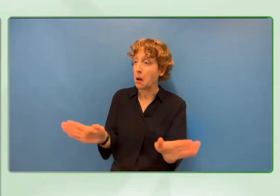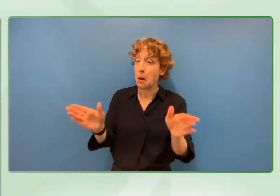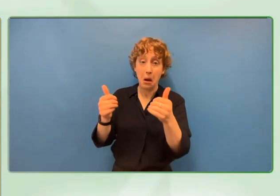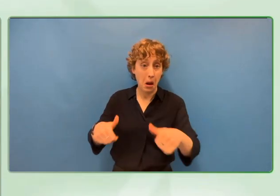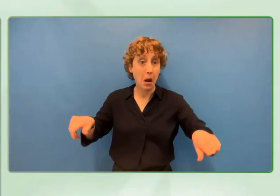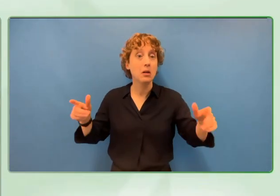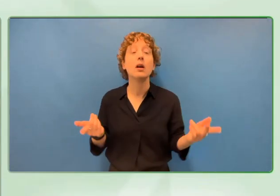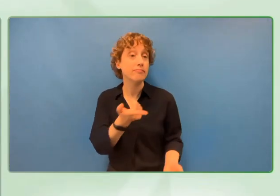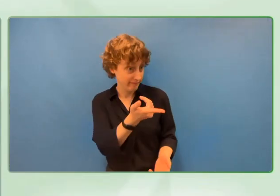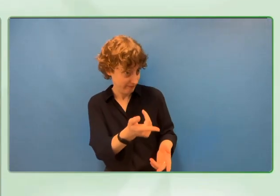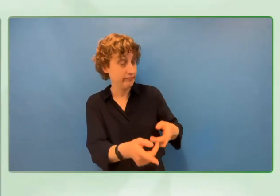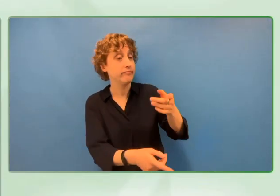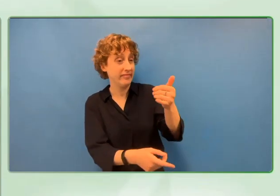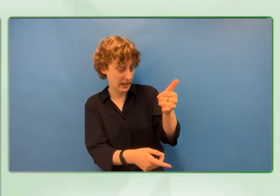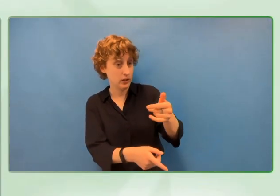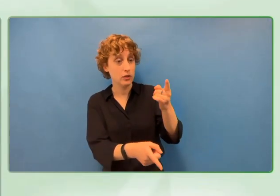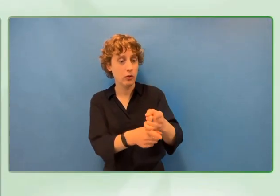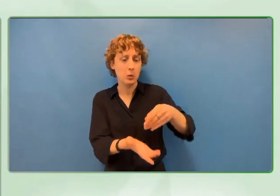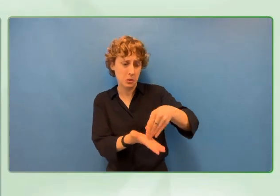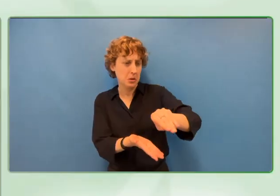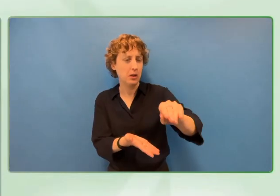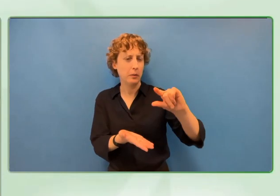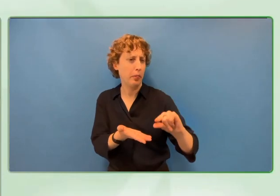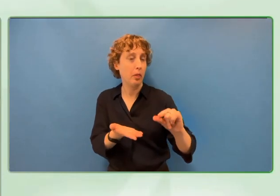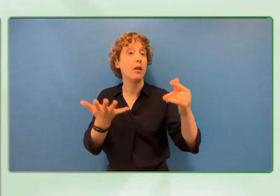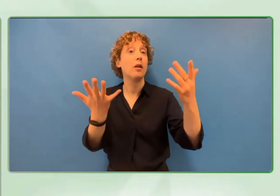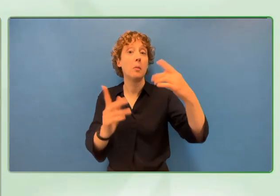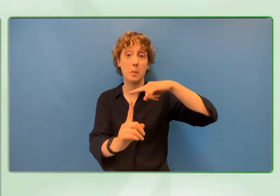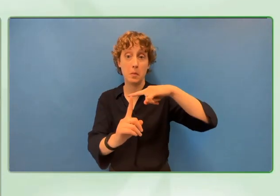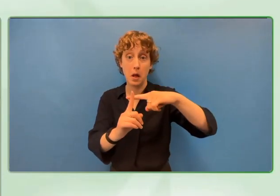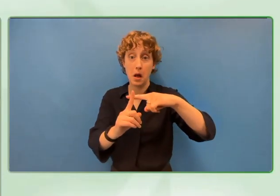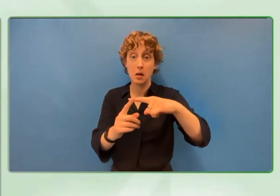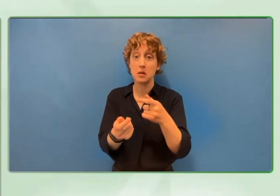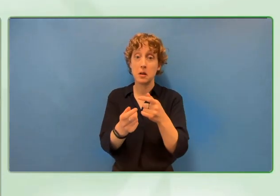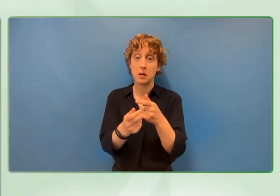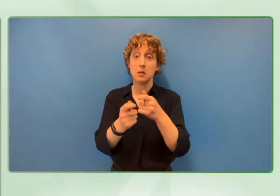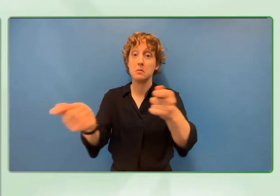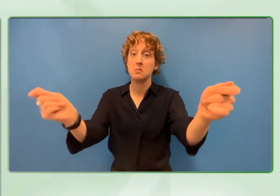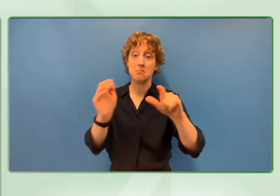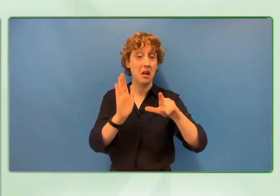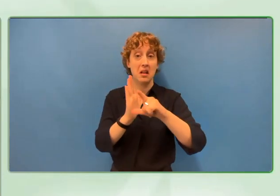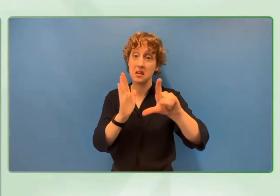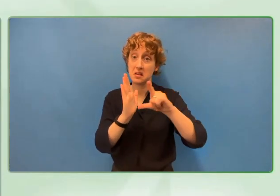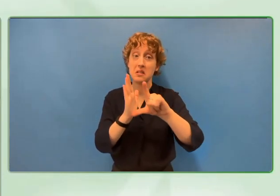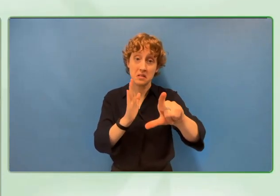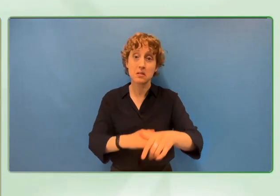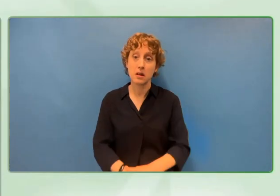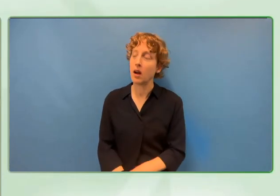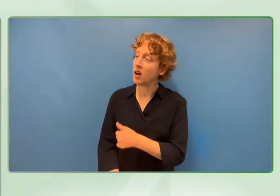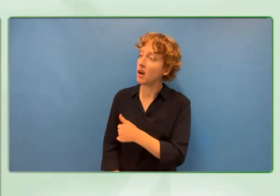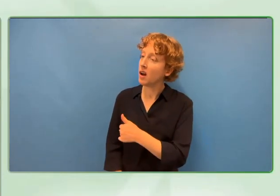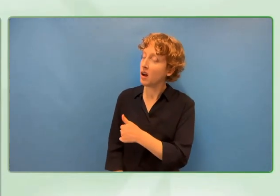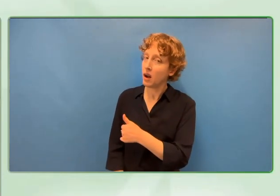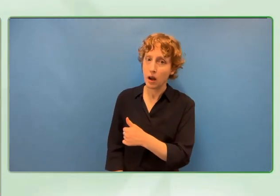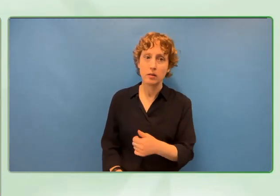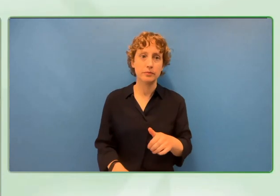a really great lease plan for our units. So it's really good. Yeah. I think it's great. And then obviously the app ecosystem is beyond